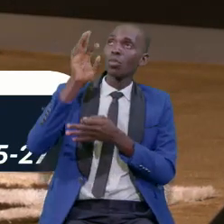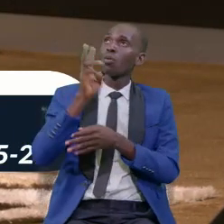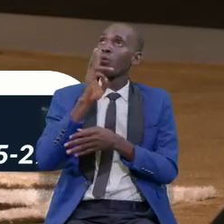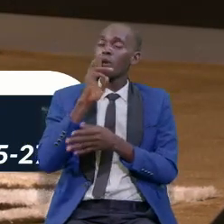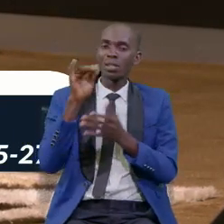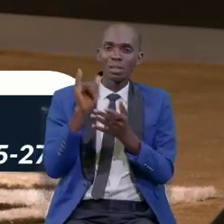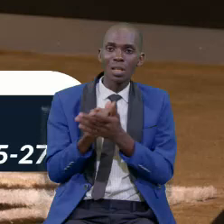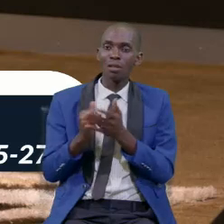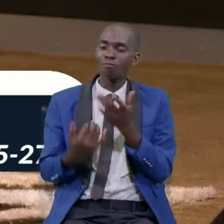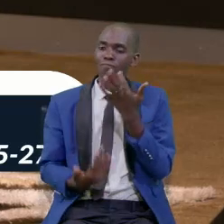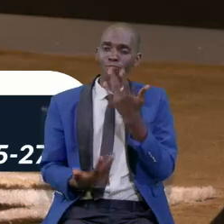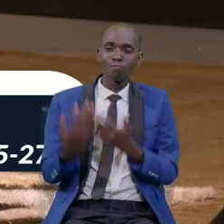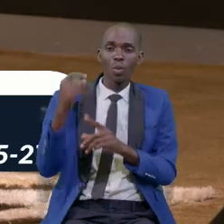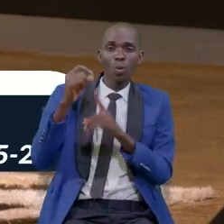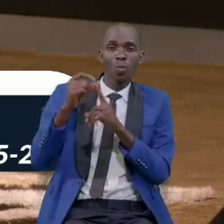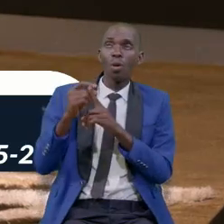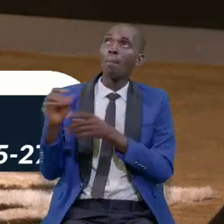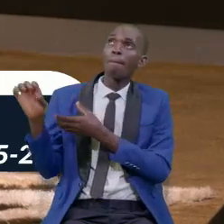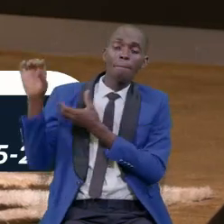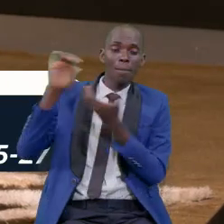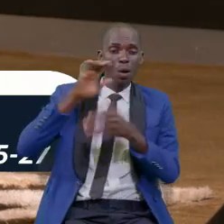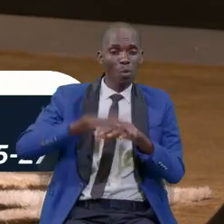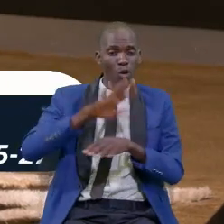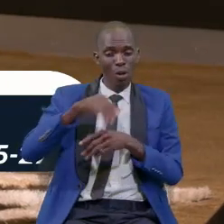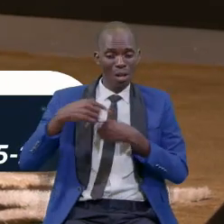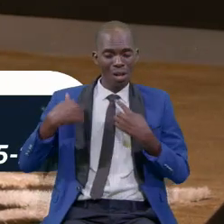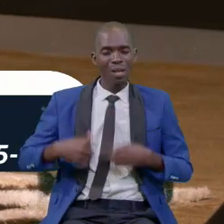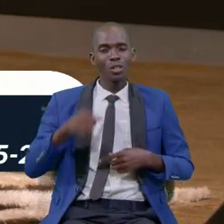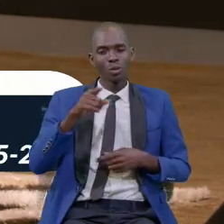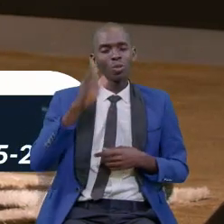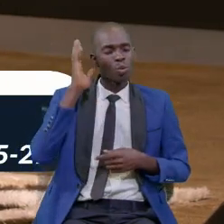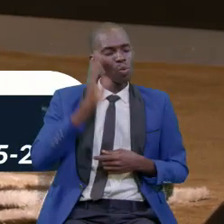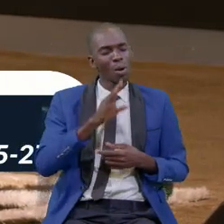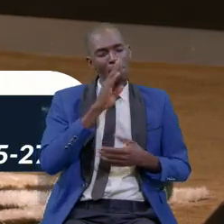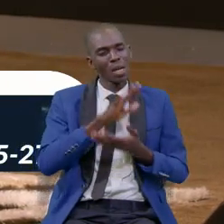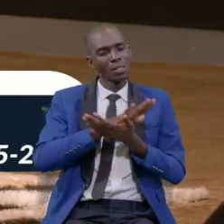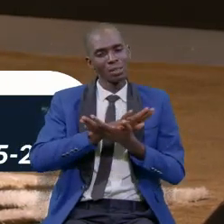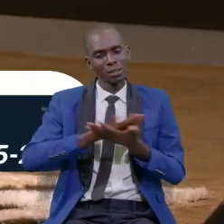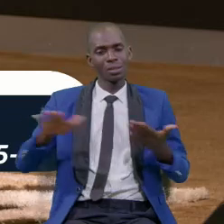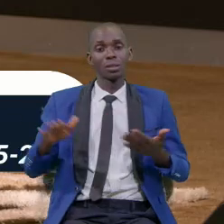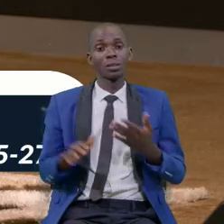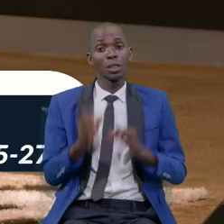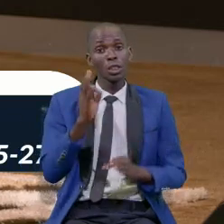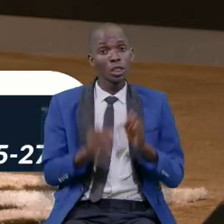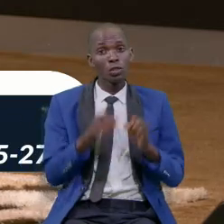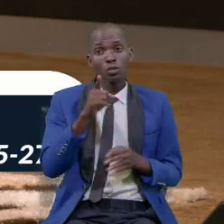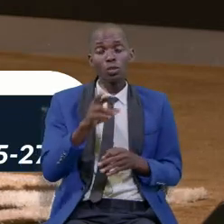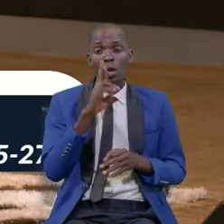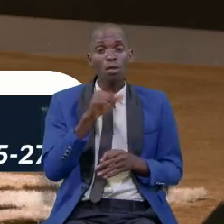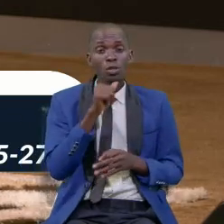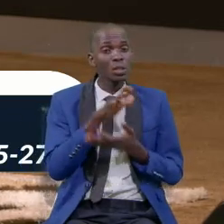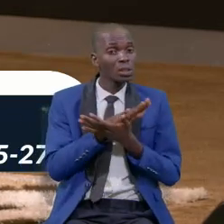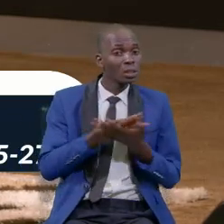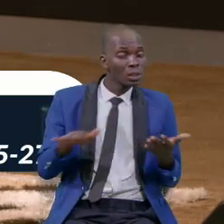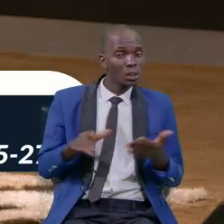word in our heart, will be clean. If you're not clean, and if you cannot shake off